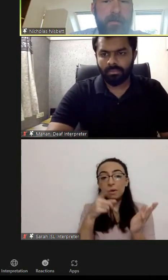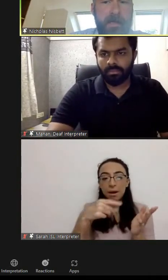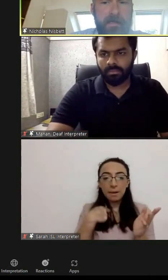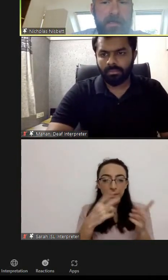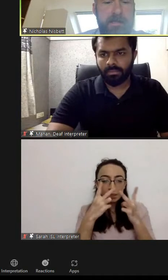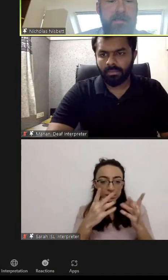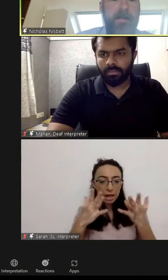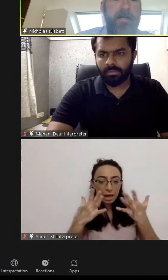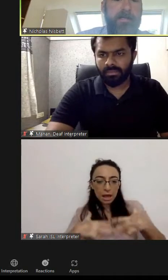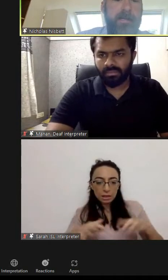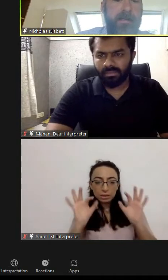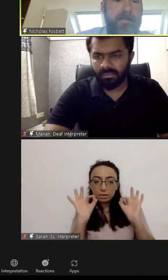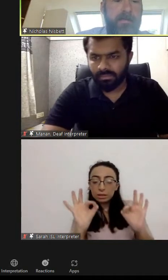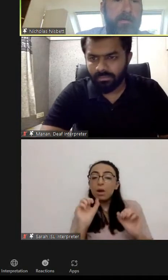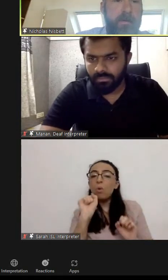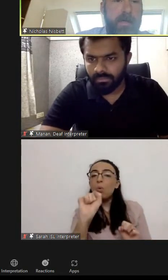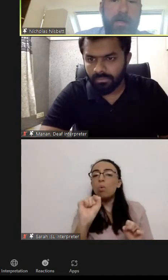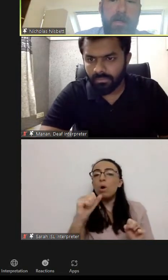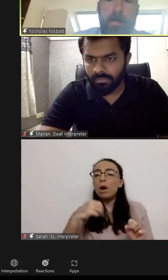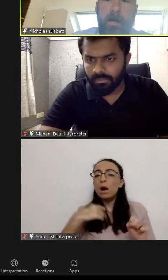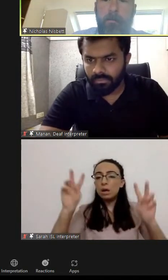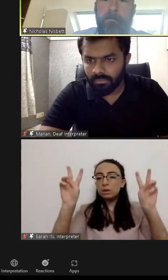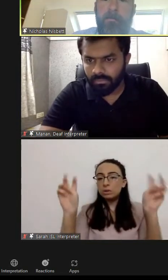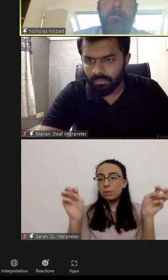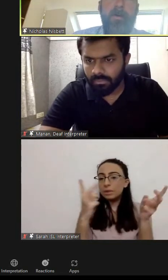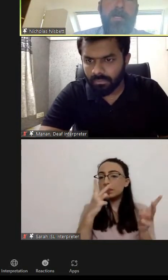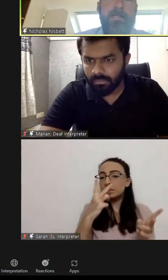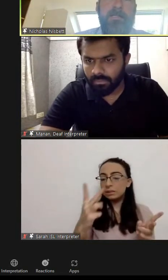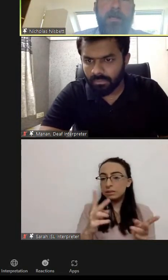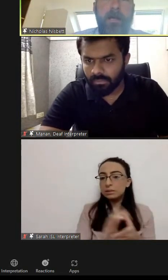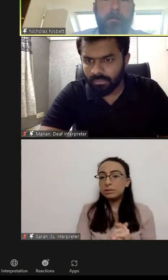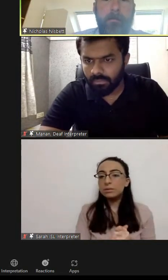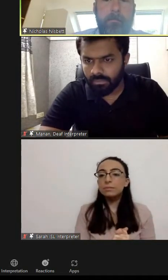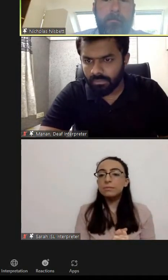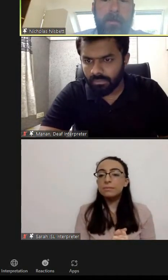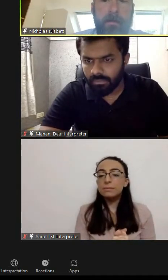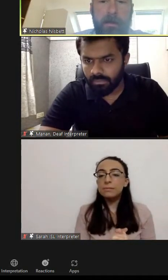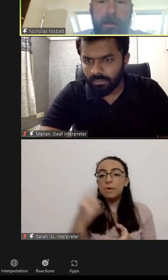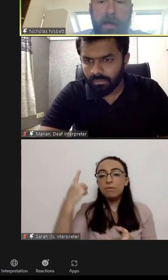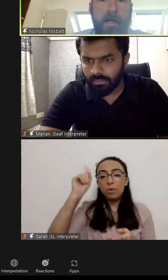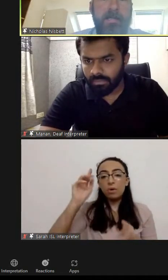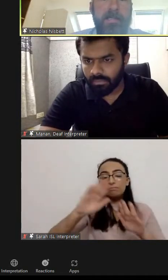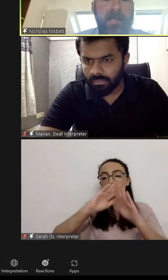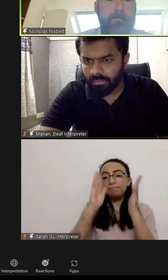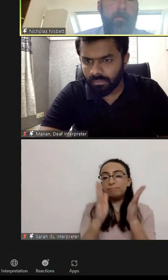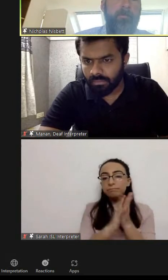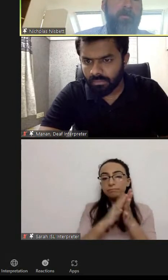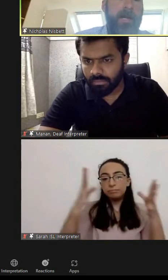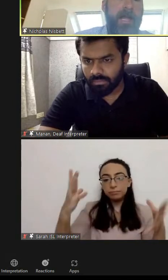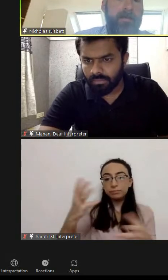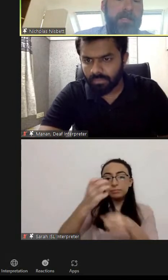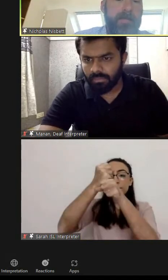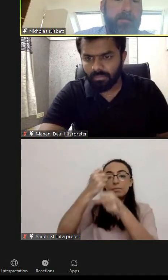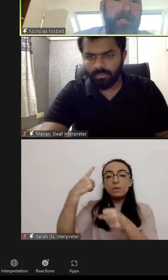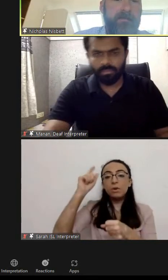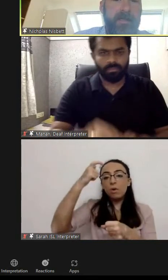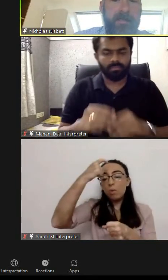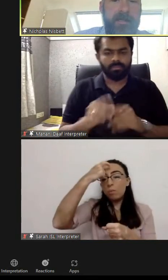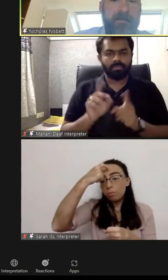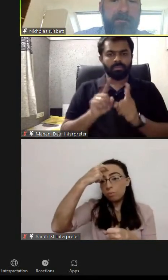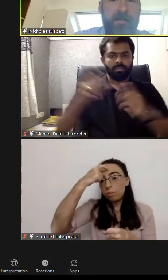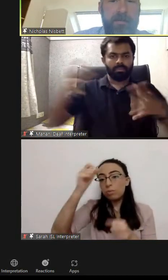Health recommendation in asking us to summarize and understand the problem from an equity